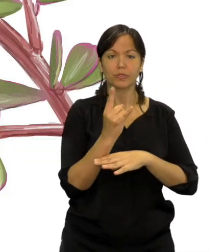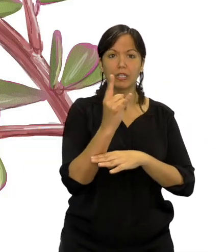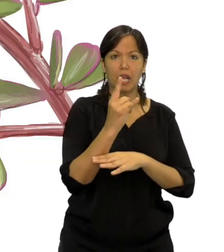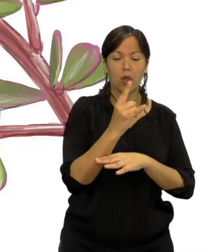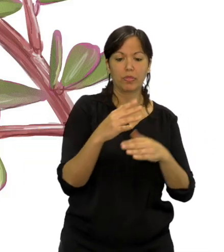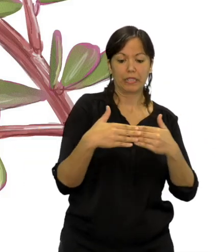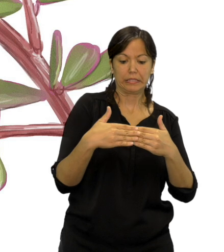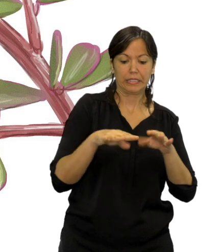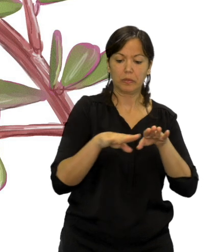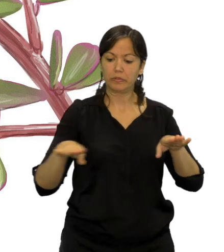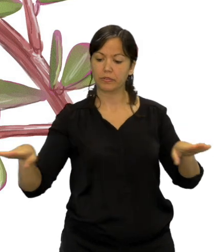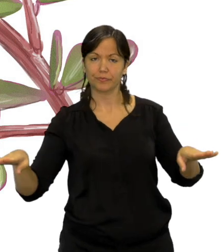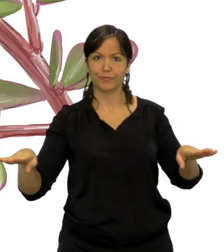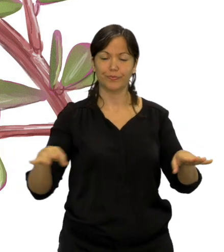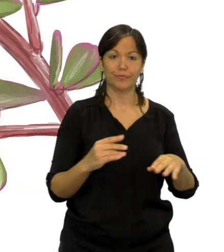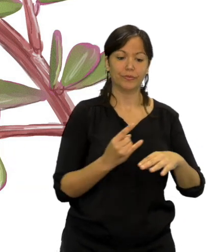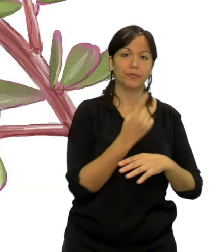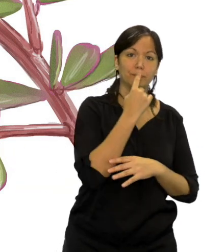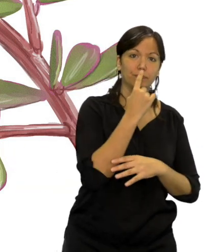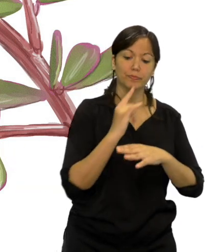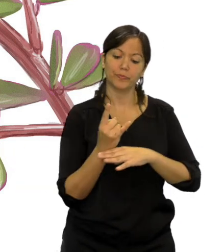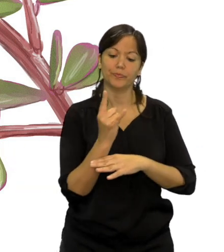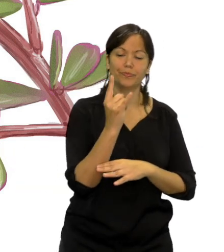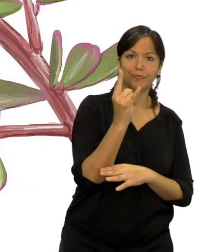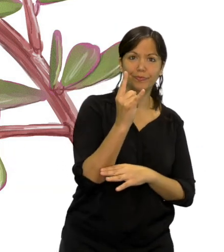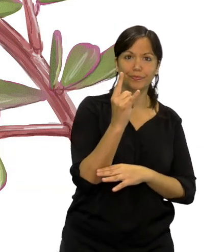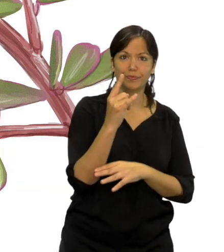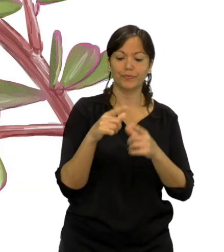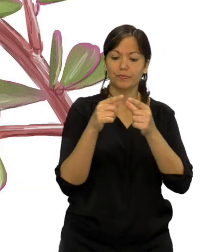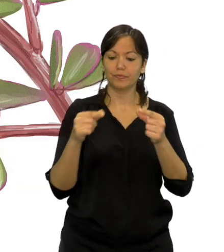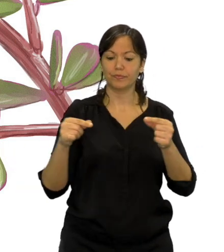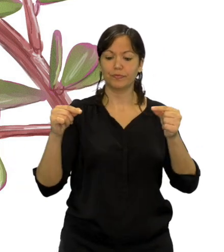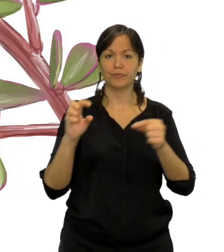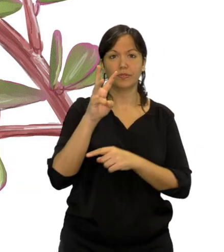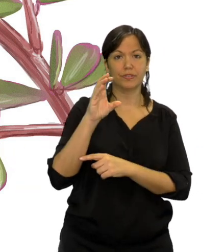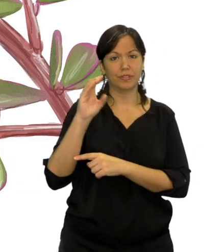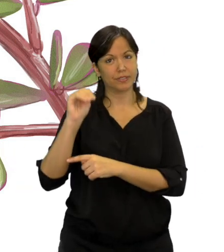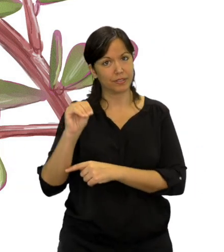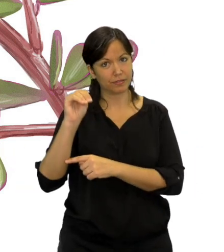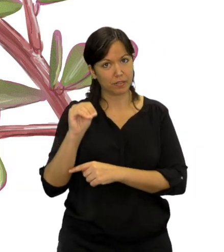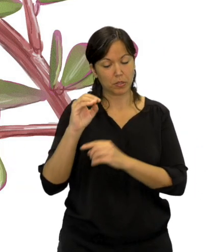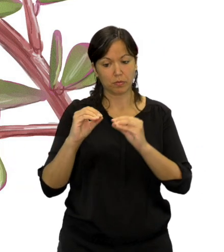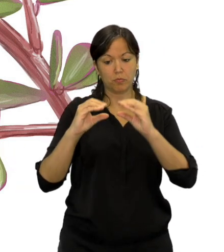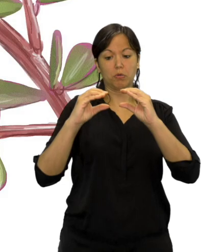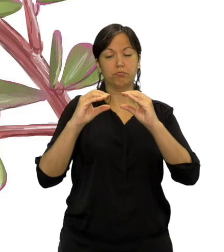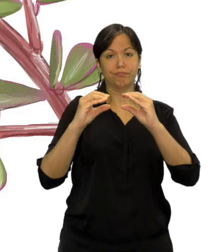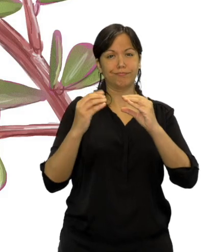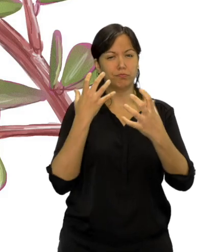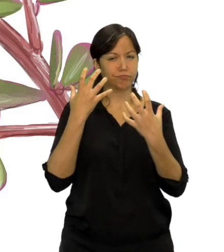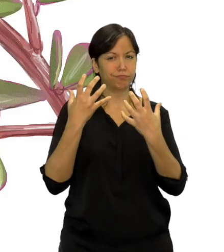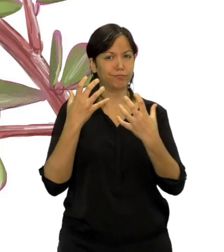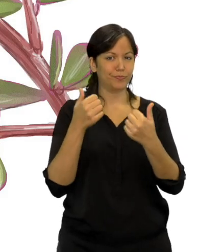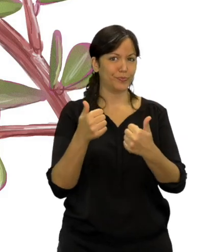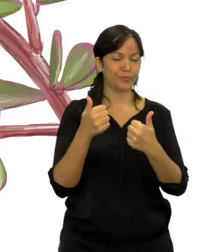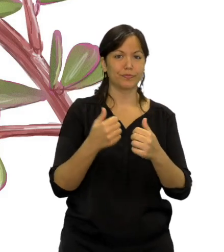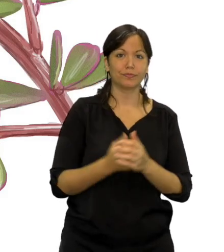plant that usually grows at ground level with a reddish-colored stem. The leaves, which grow to about 3 centimeters long,